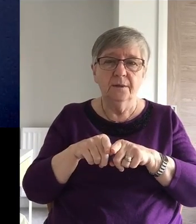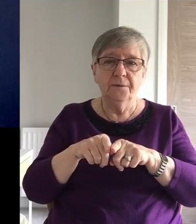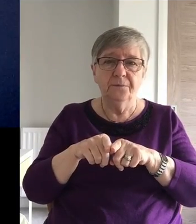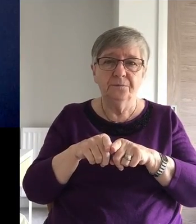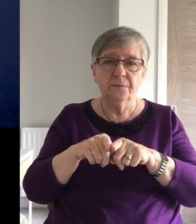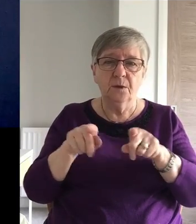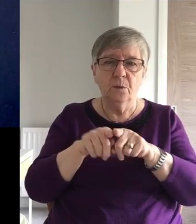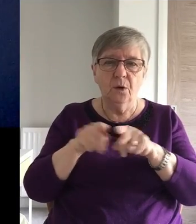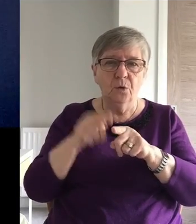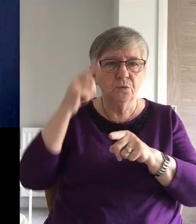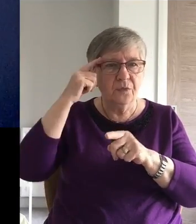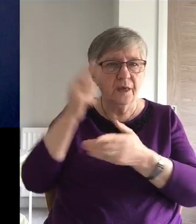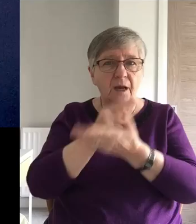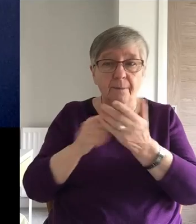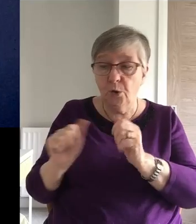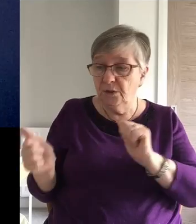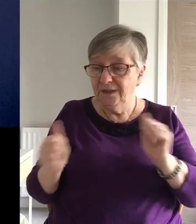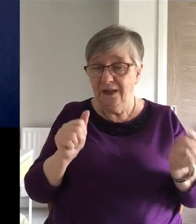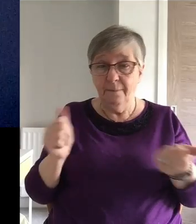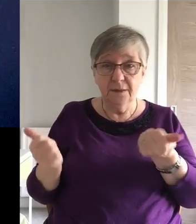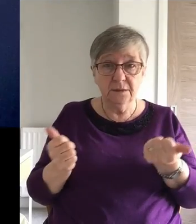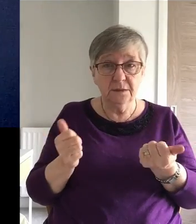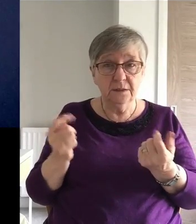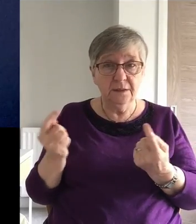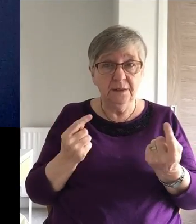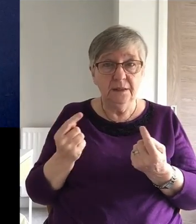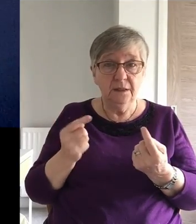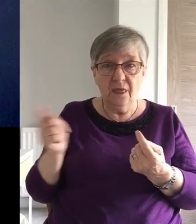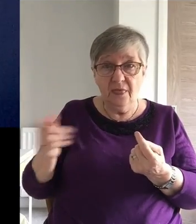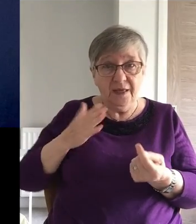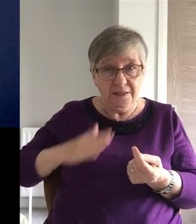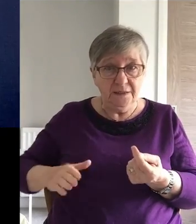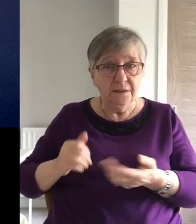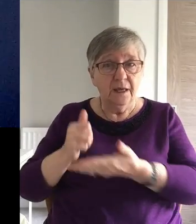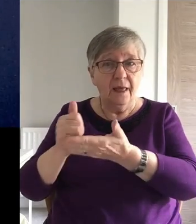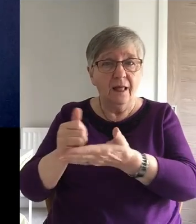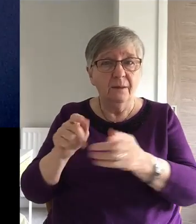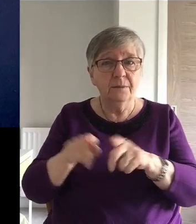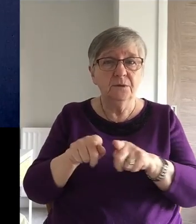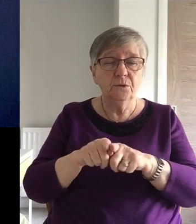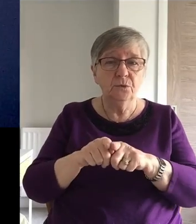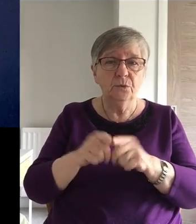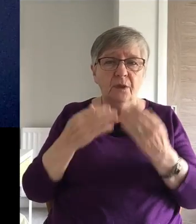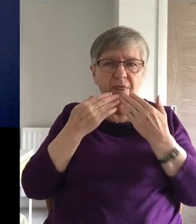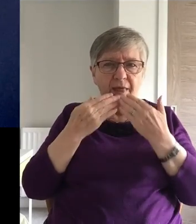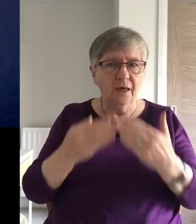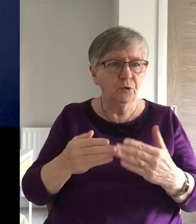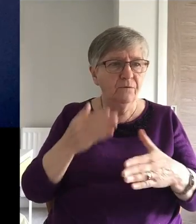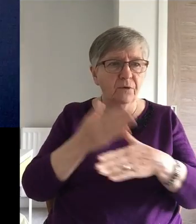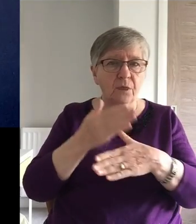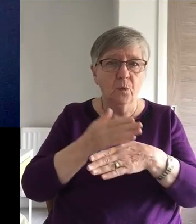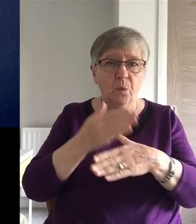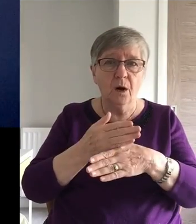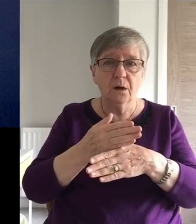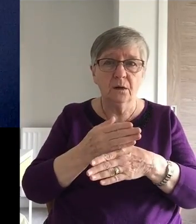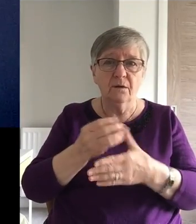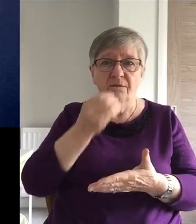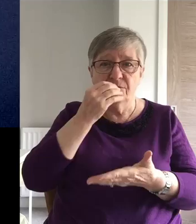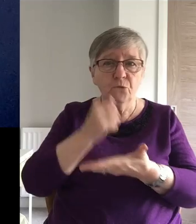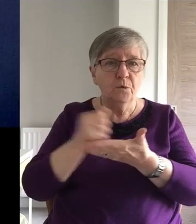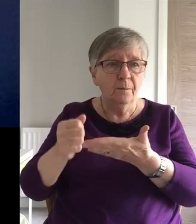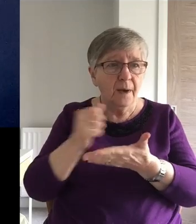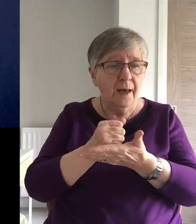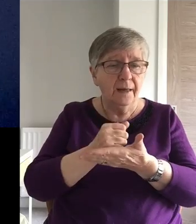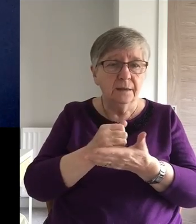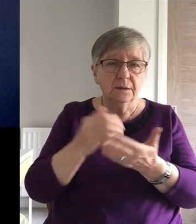We also do think of our neighbours on our doorstep who need us too. We thank you for the work of the food bank and